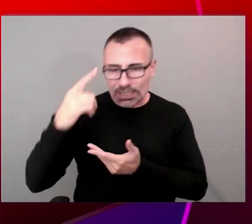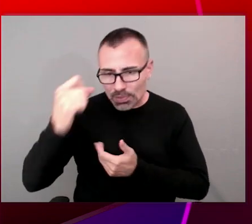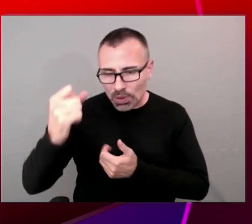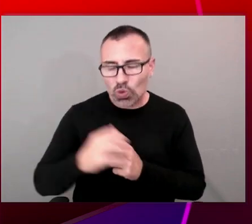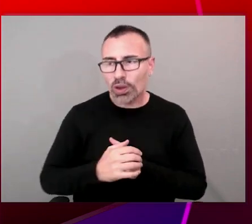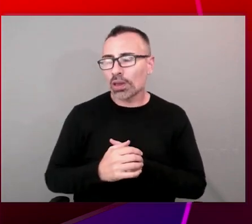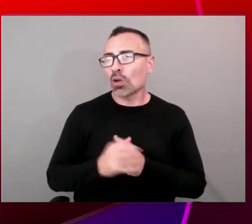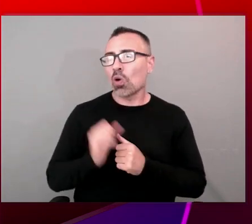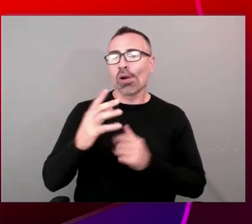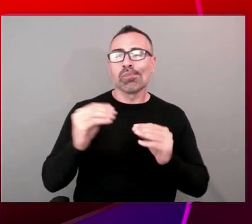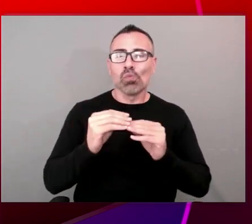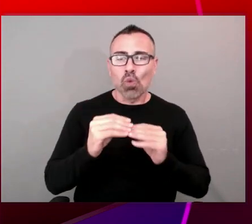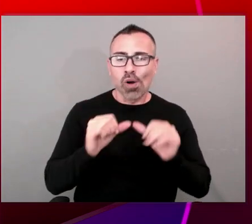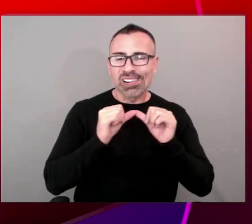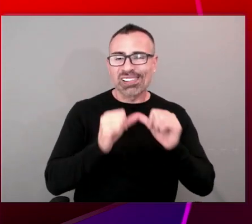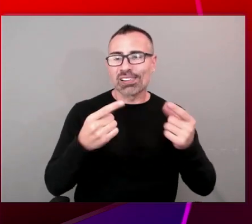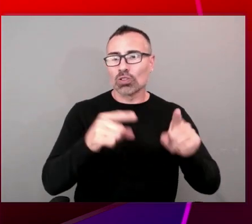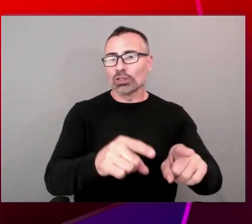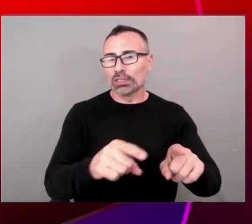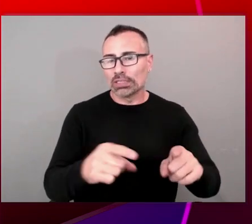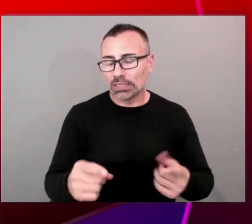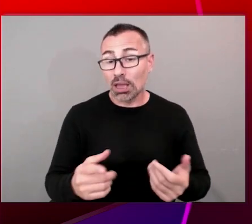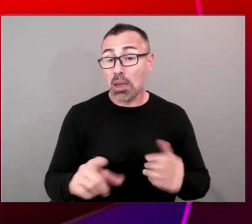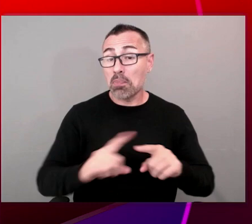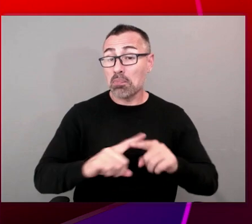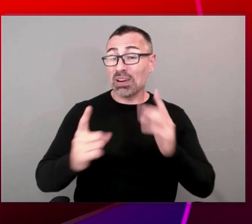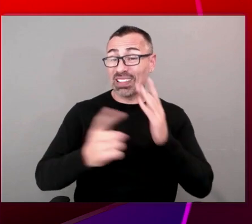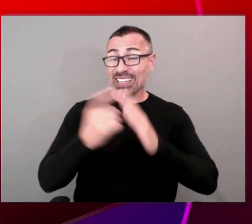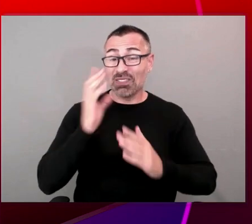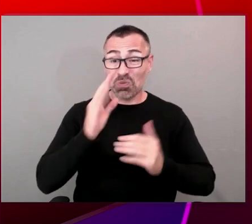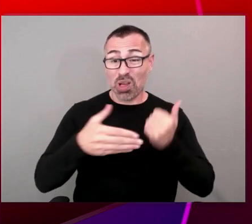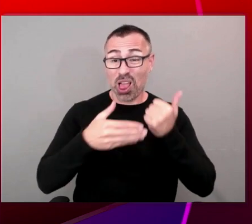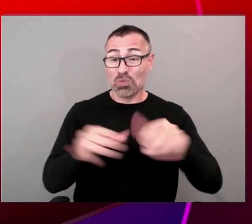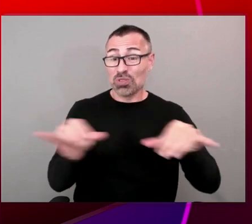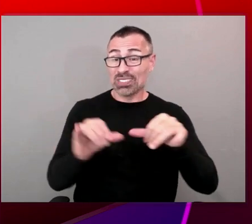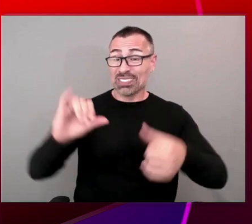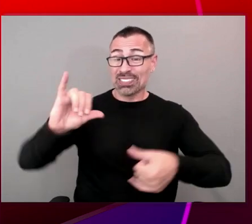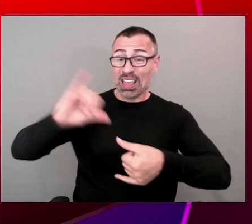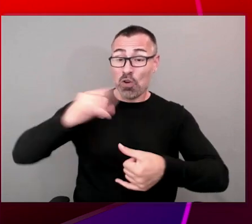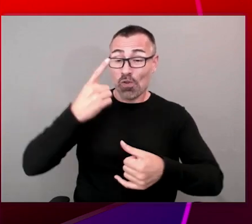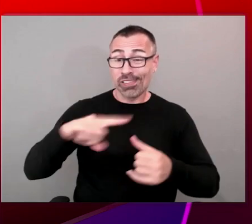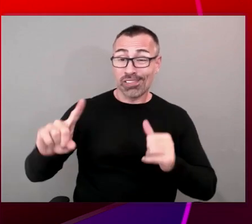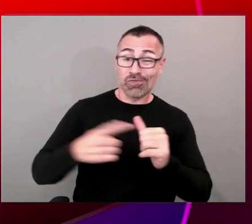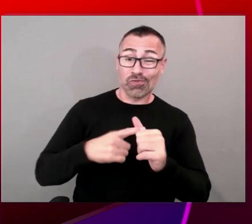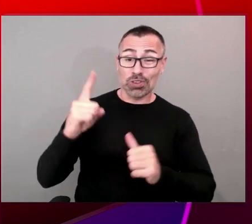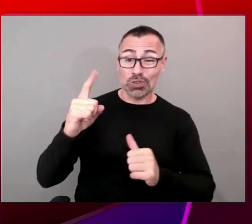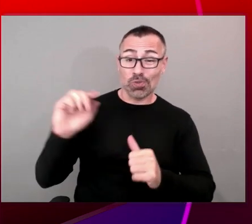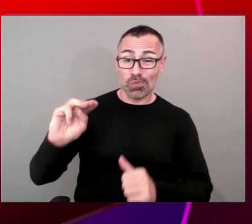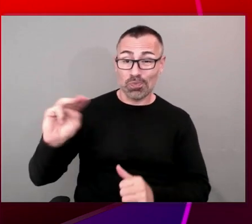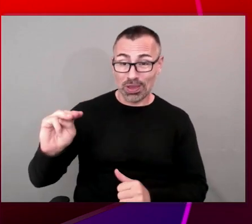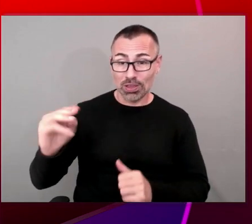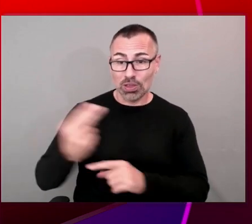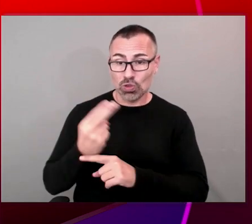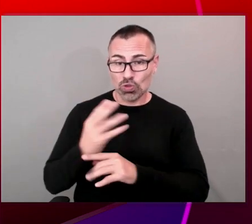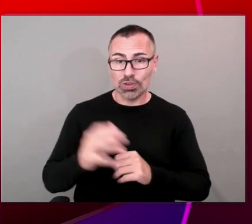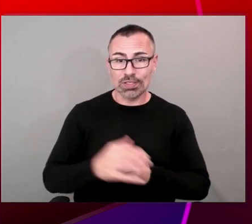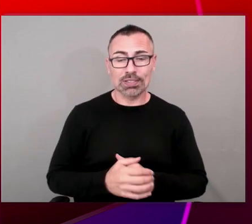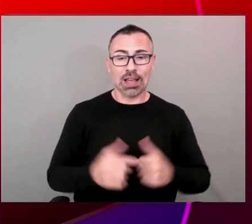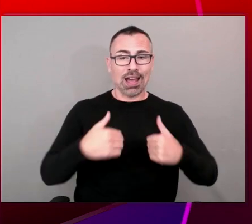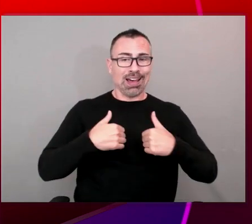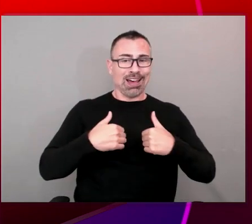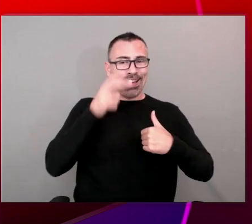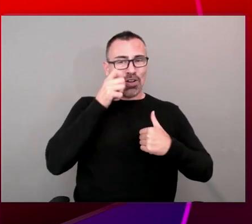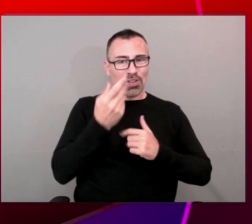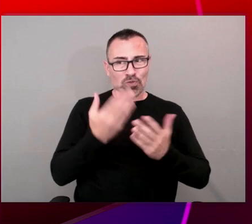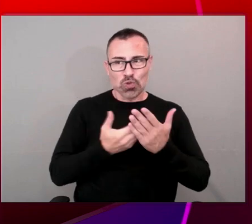will help you scale for your first 1 million users. And I heard a couple things, building communities and